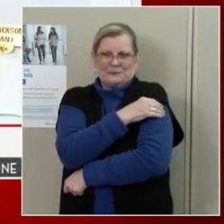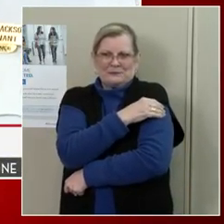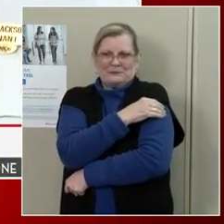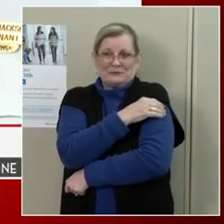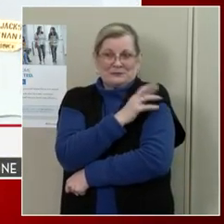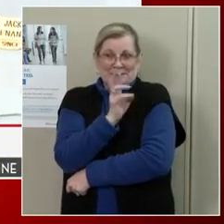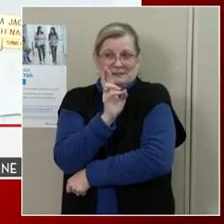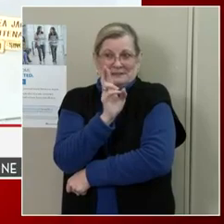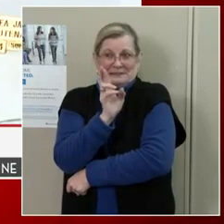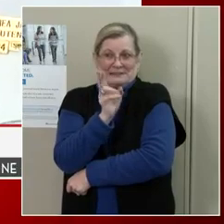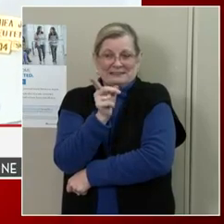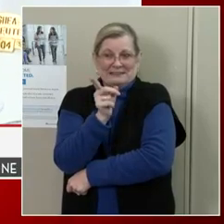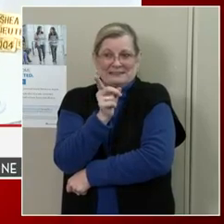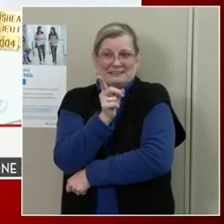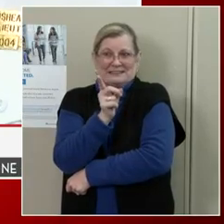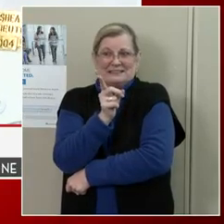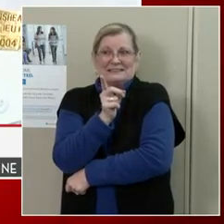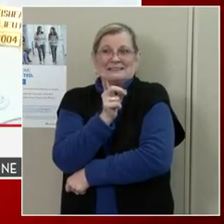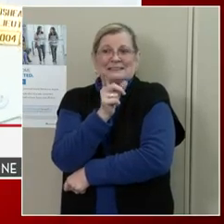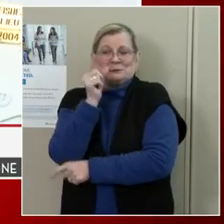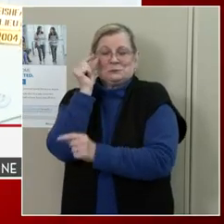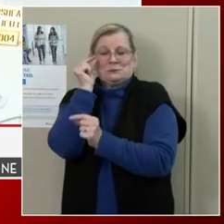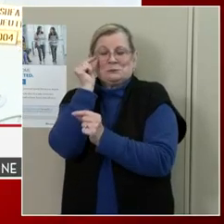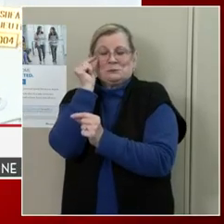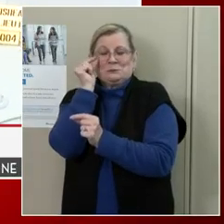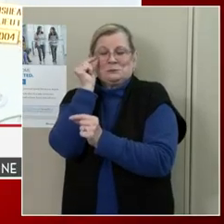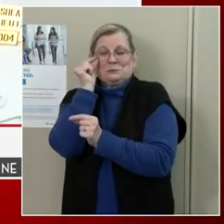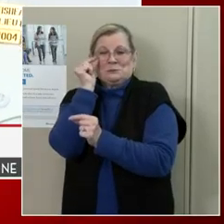Question? Do you want a little higher?